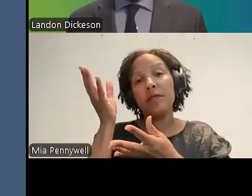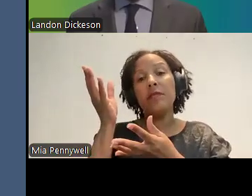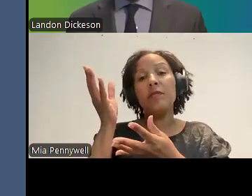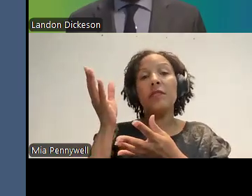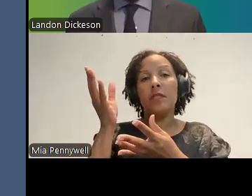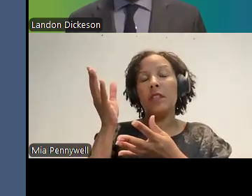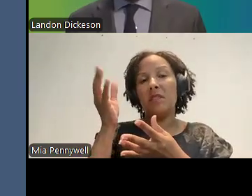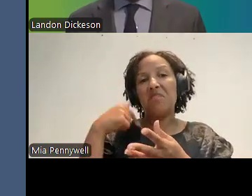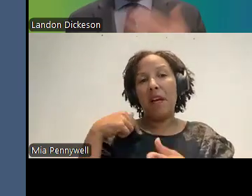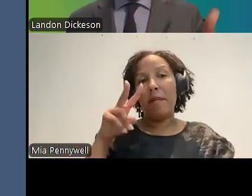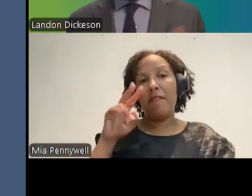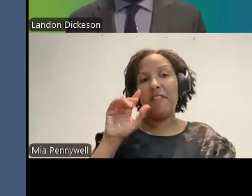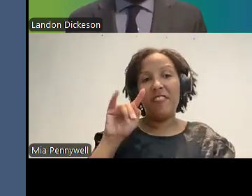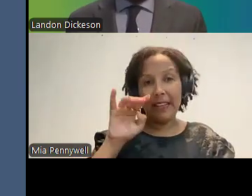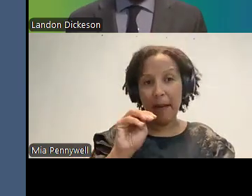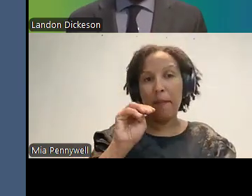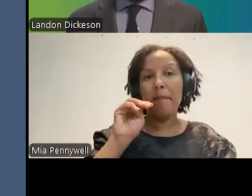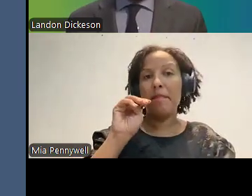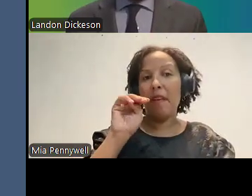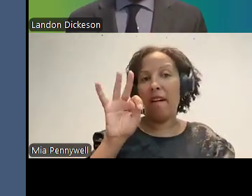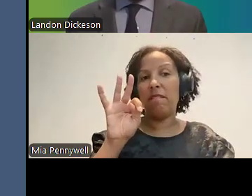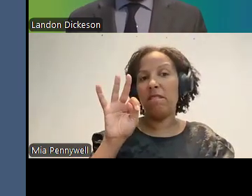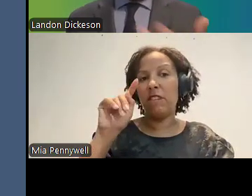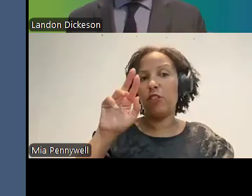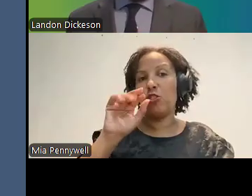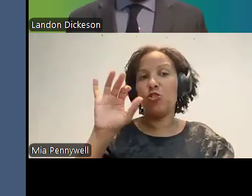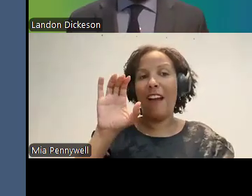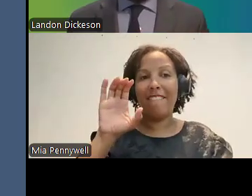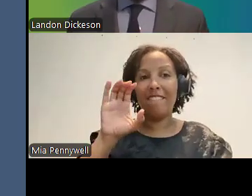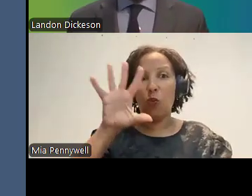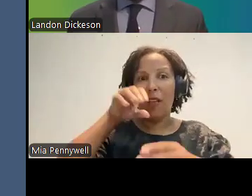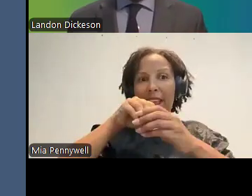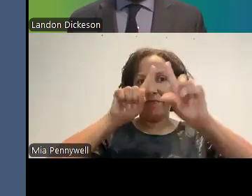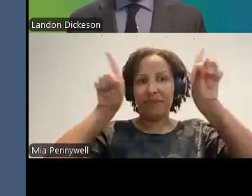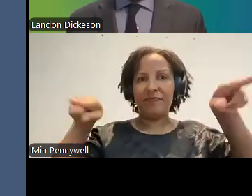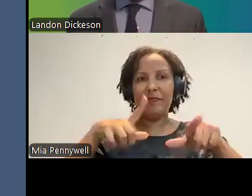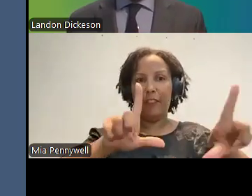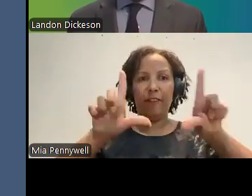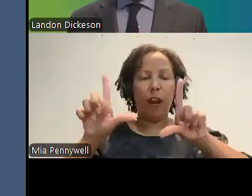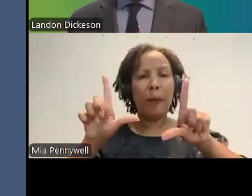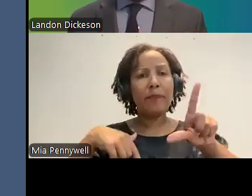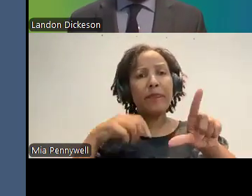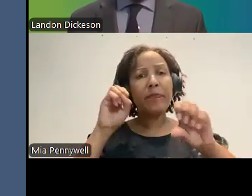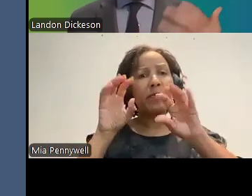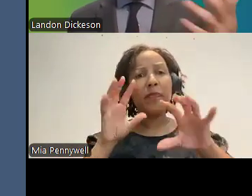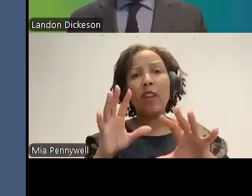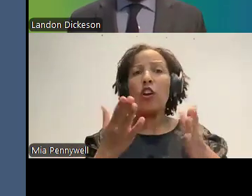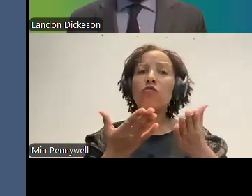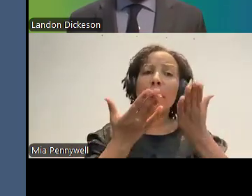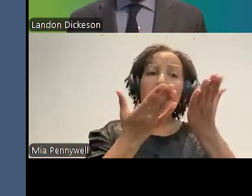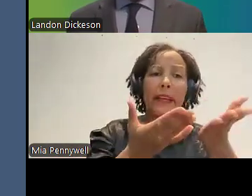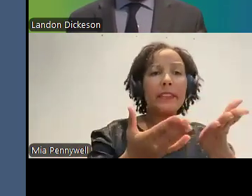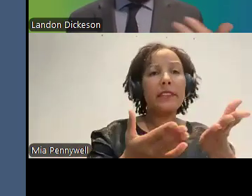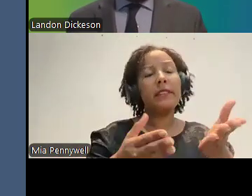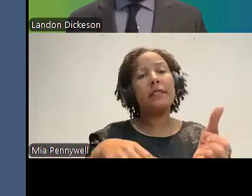severe form of trafficking under this framework. I provide a few questions and recommendations here simply to say, what are we